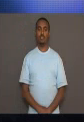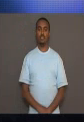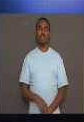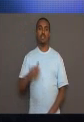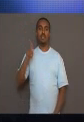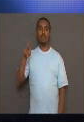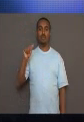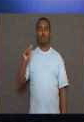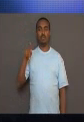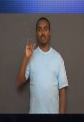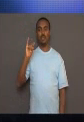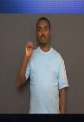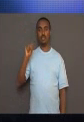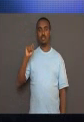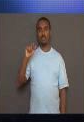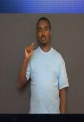Pakistan,